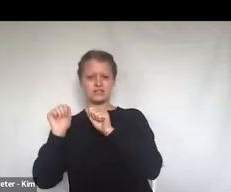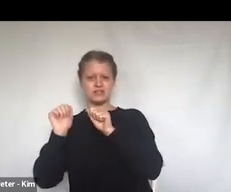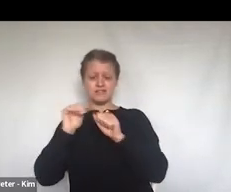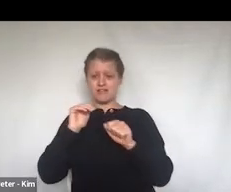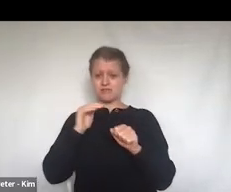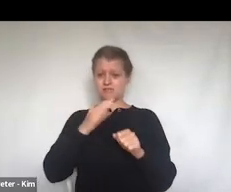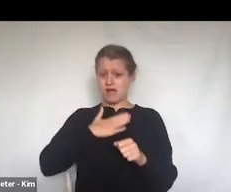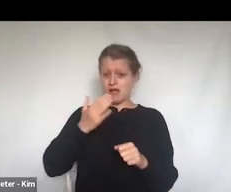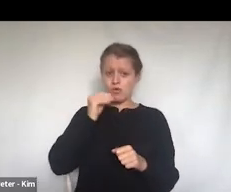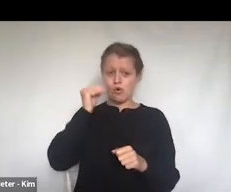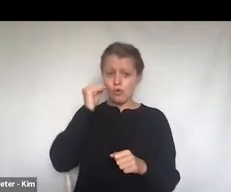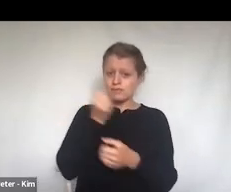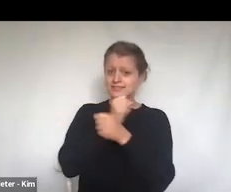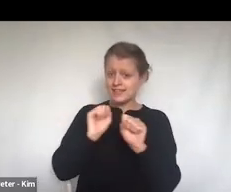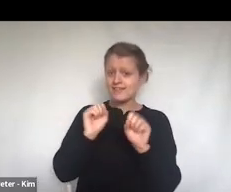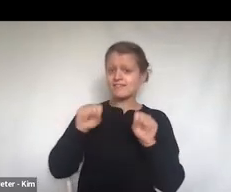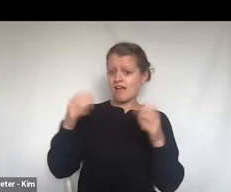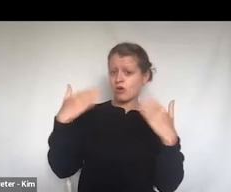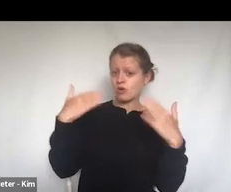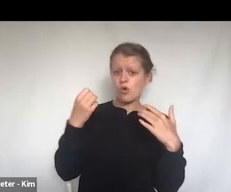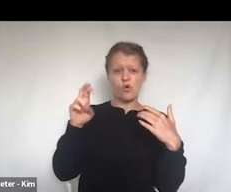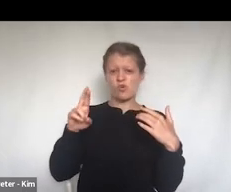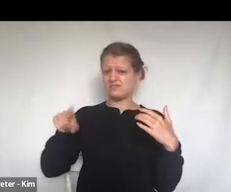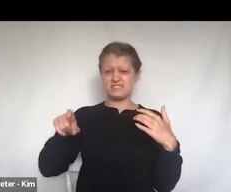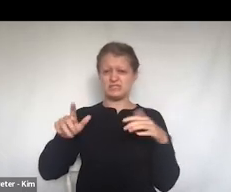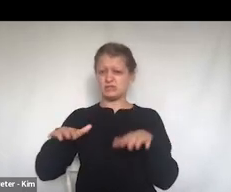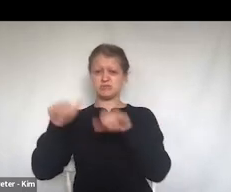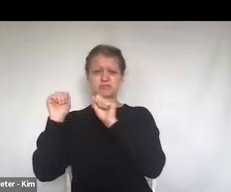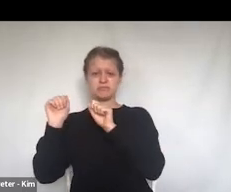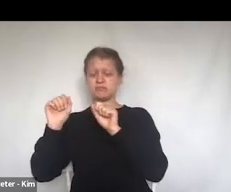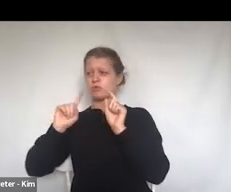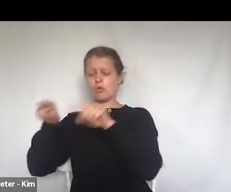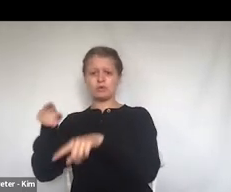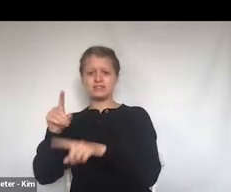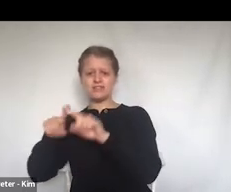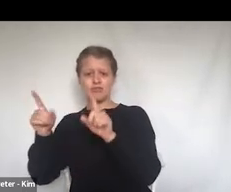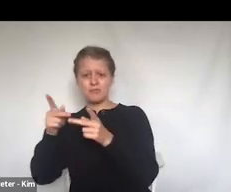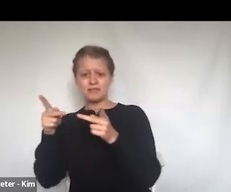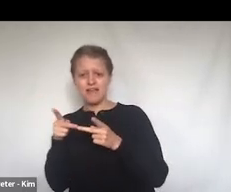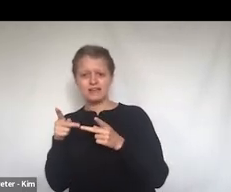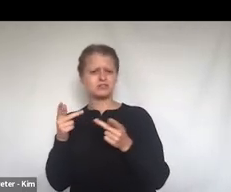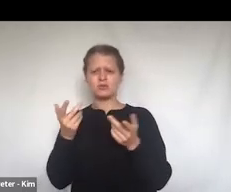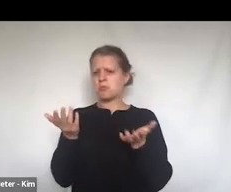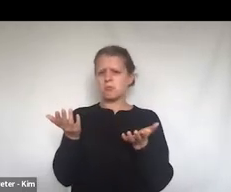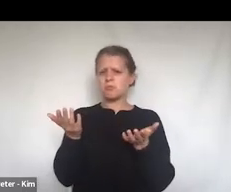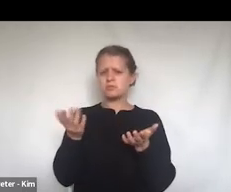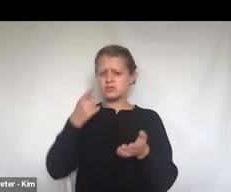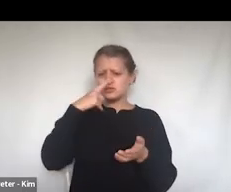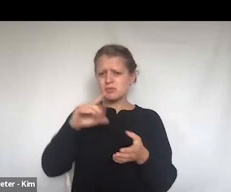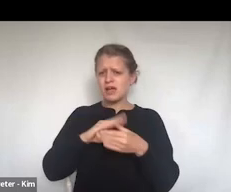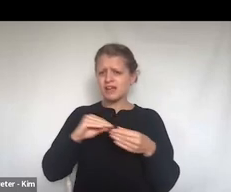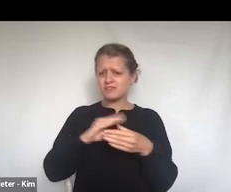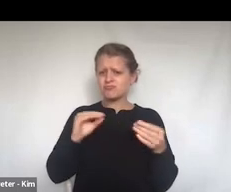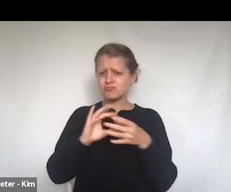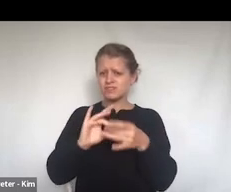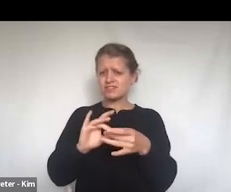heat emergency, do we stay put at home or should we be thinking about moving to another space? Could you talk to us